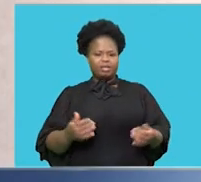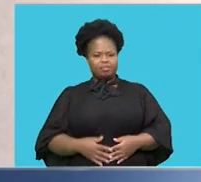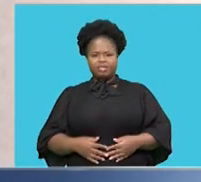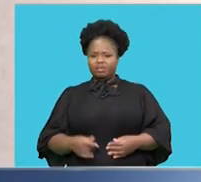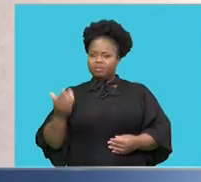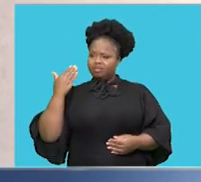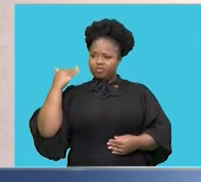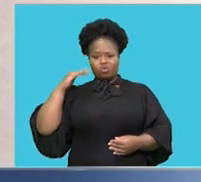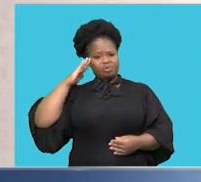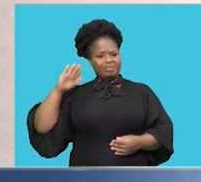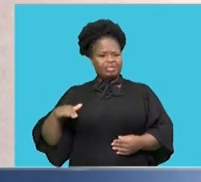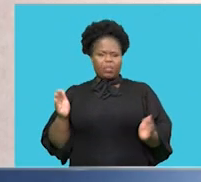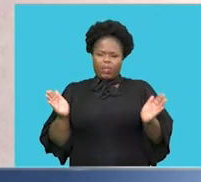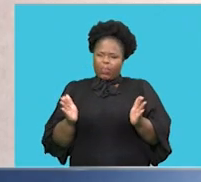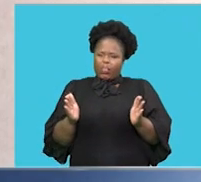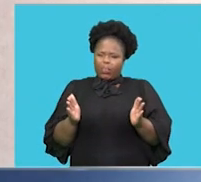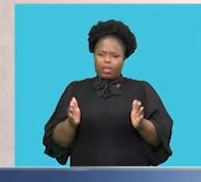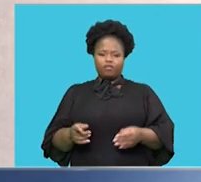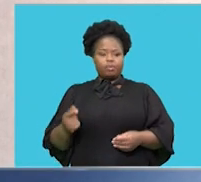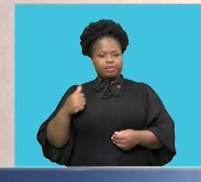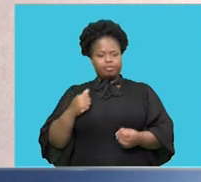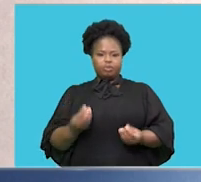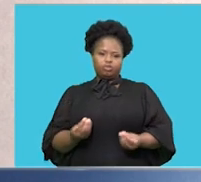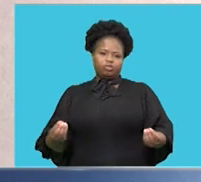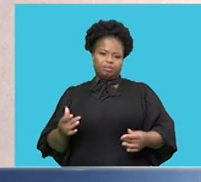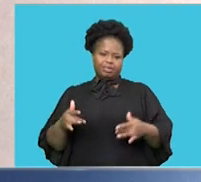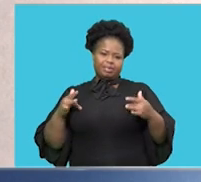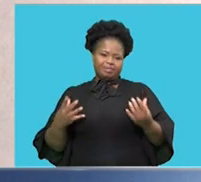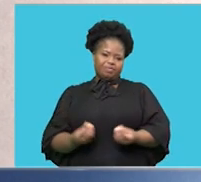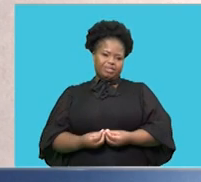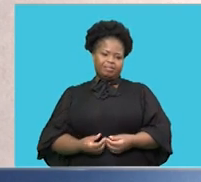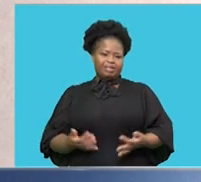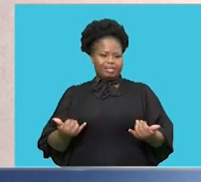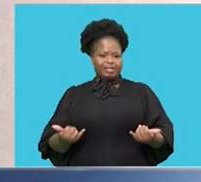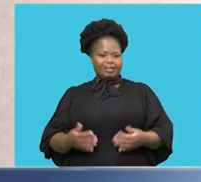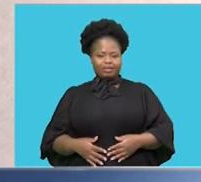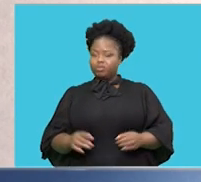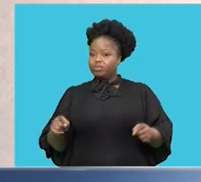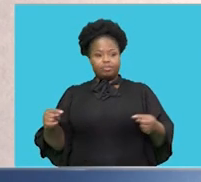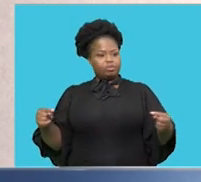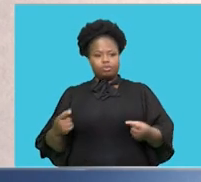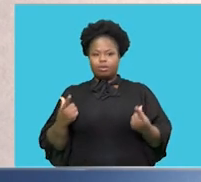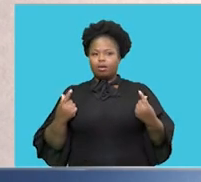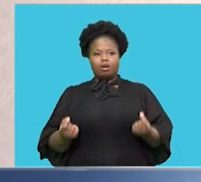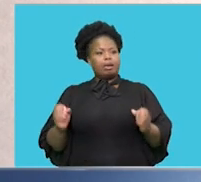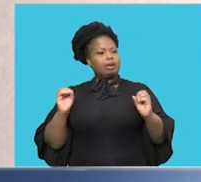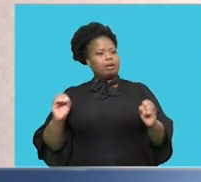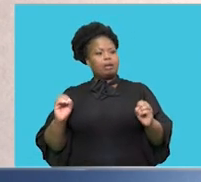in Shalagu. It was too small for me. Nabantuana lab in Shalanabo. We can, couldn't do anything.